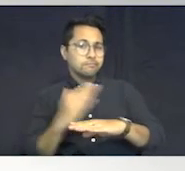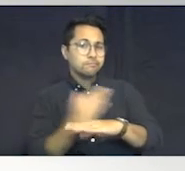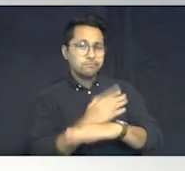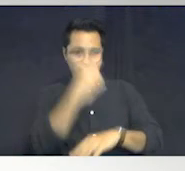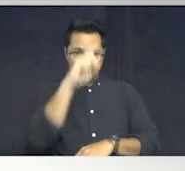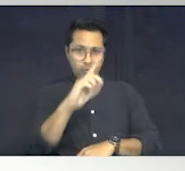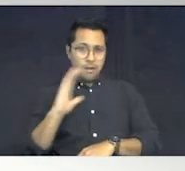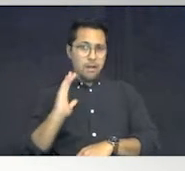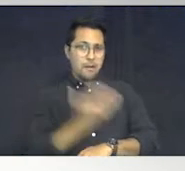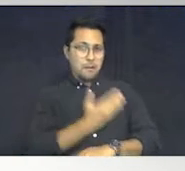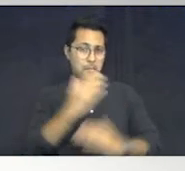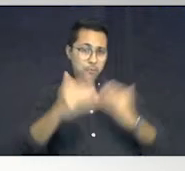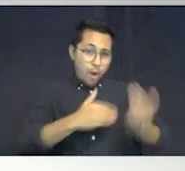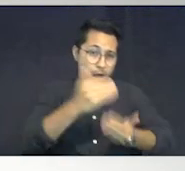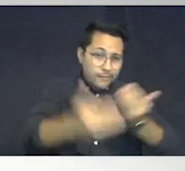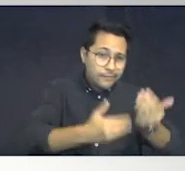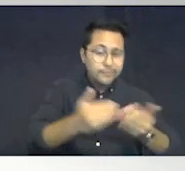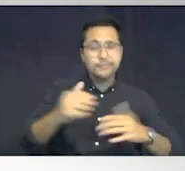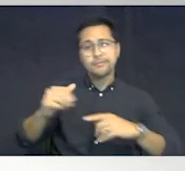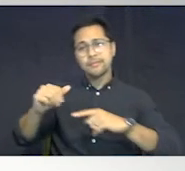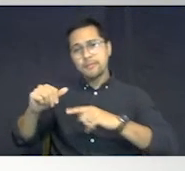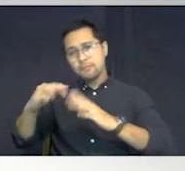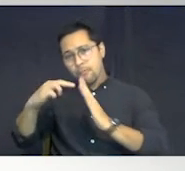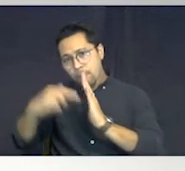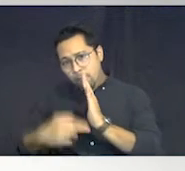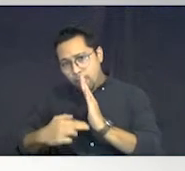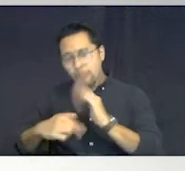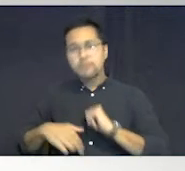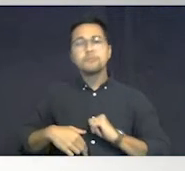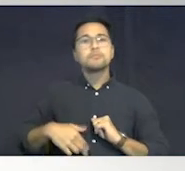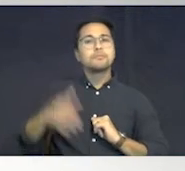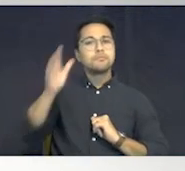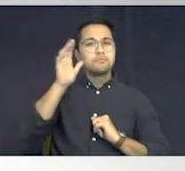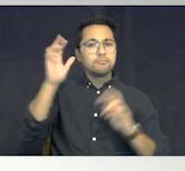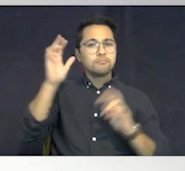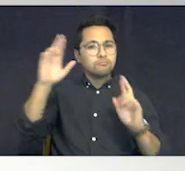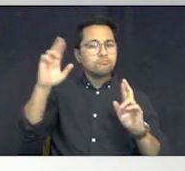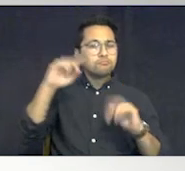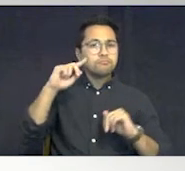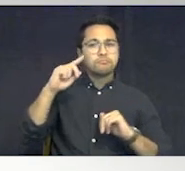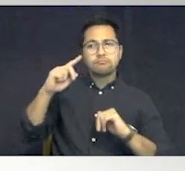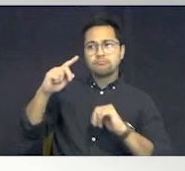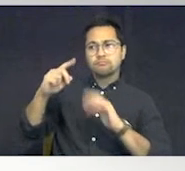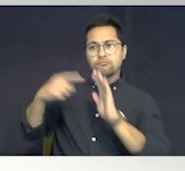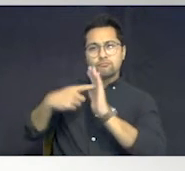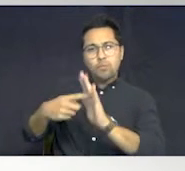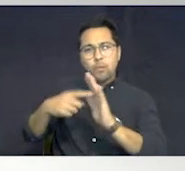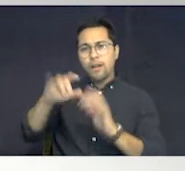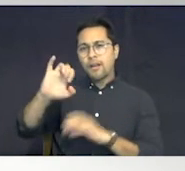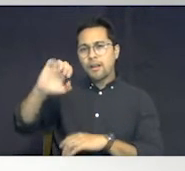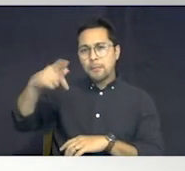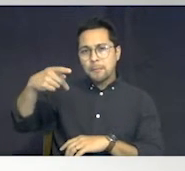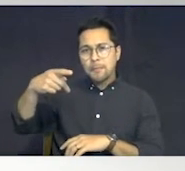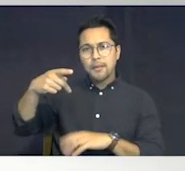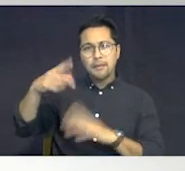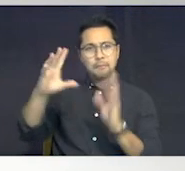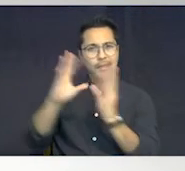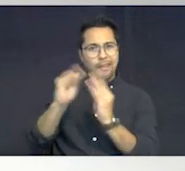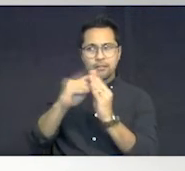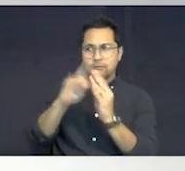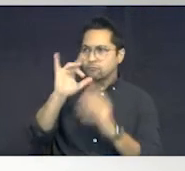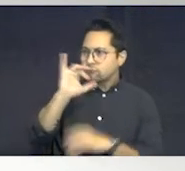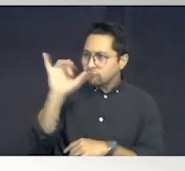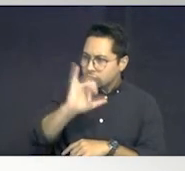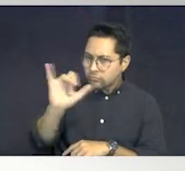and practices. We hope to explain what mediation and state-sponsored facilitated IEP team meetings are, help you determine when